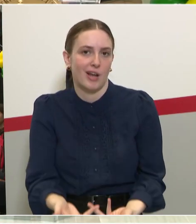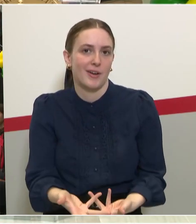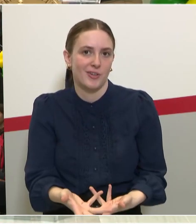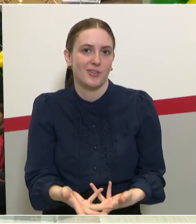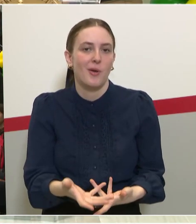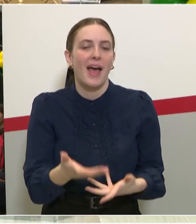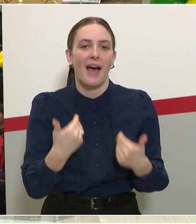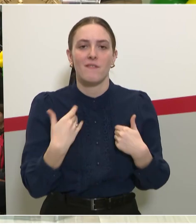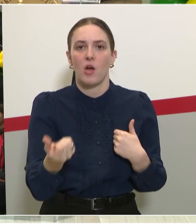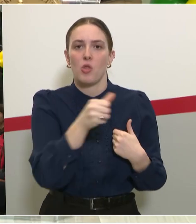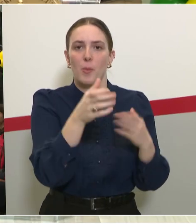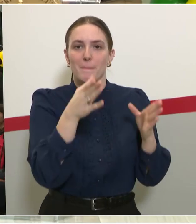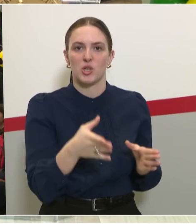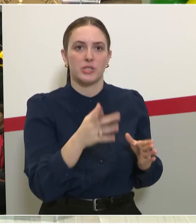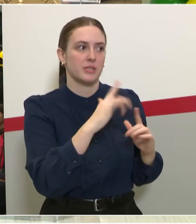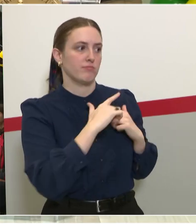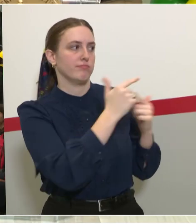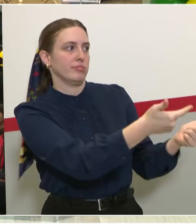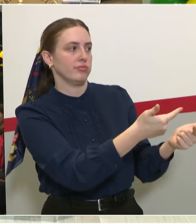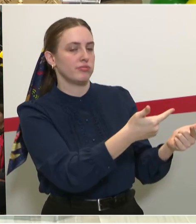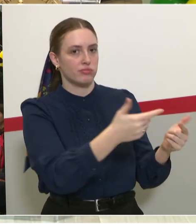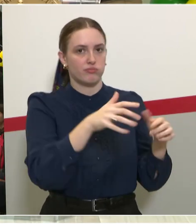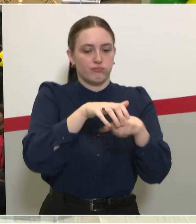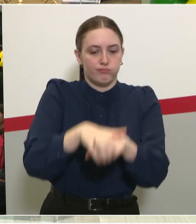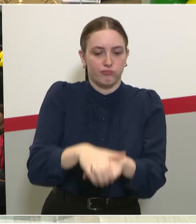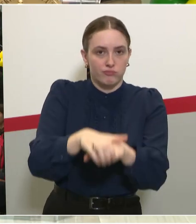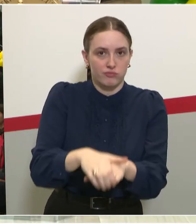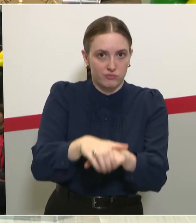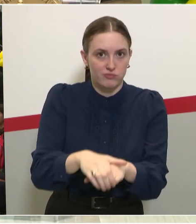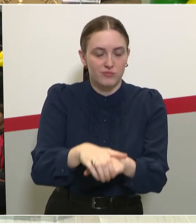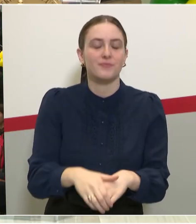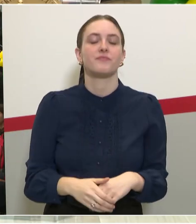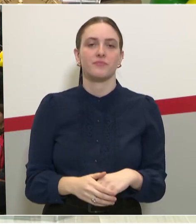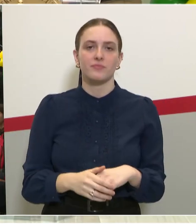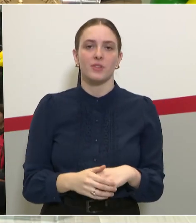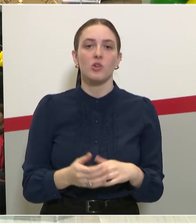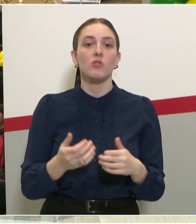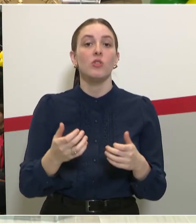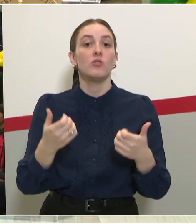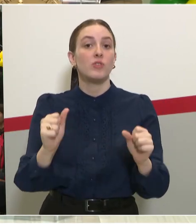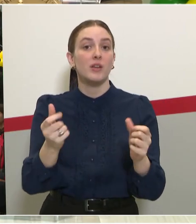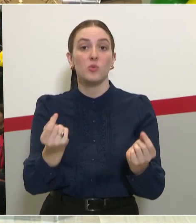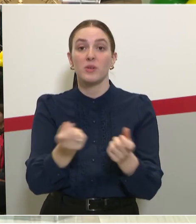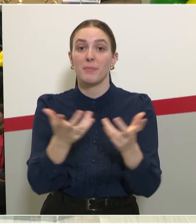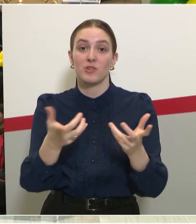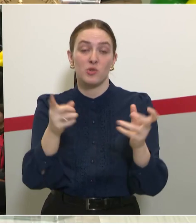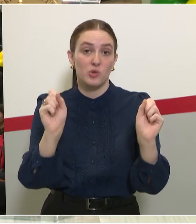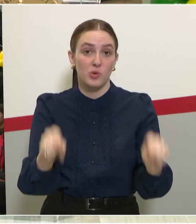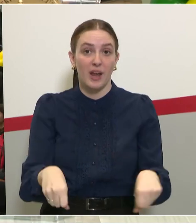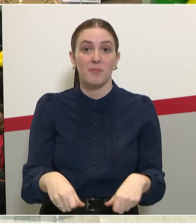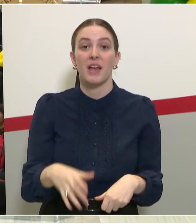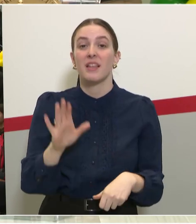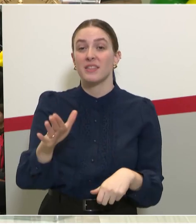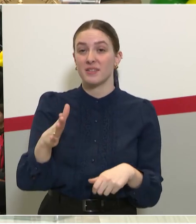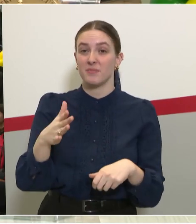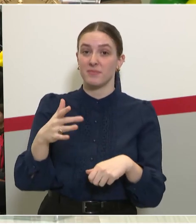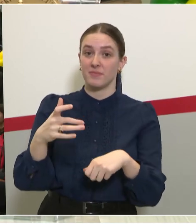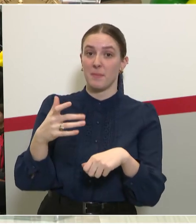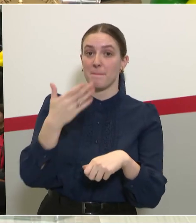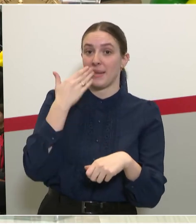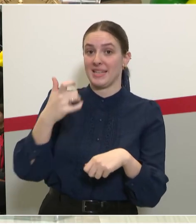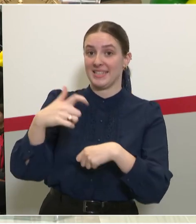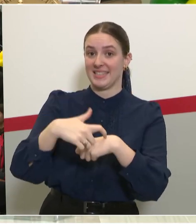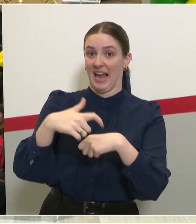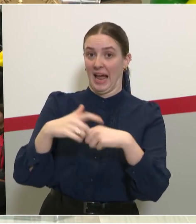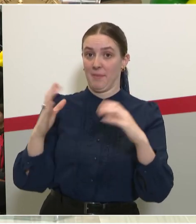tiring. But yeah, you want to get someone to switch out as much as you can. The optimal time frame, you want to be doing it